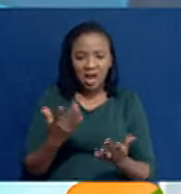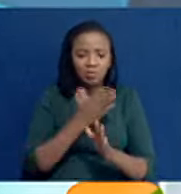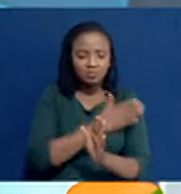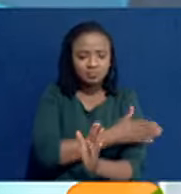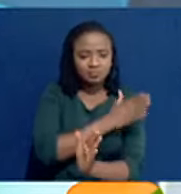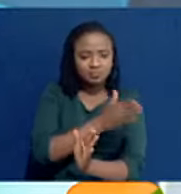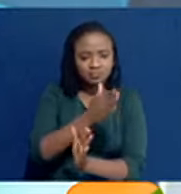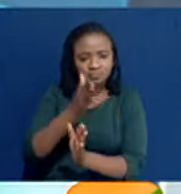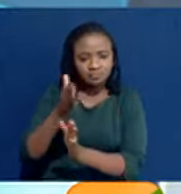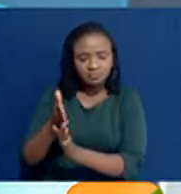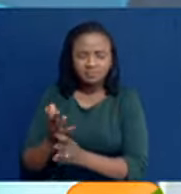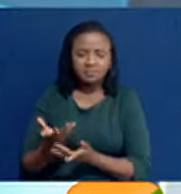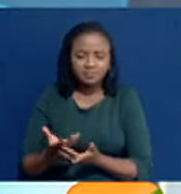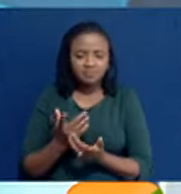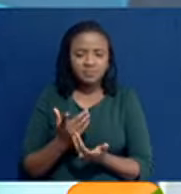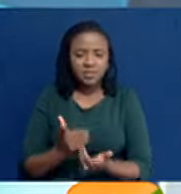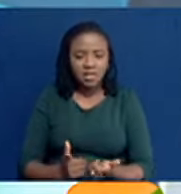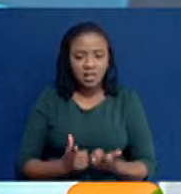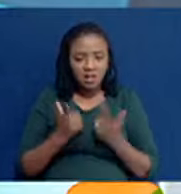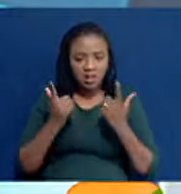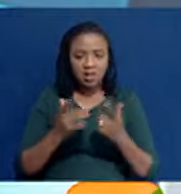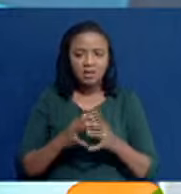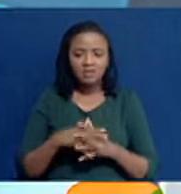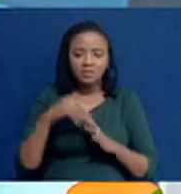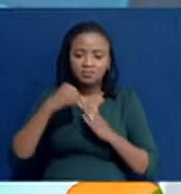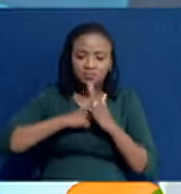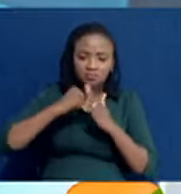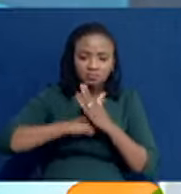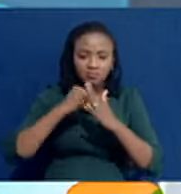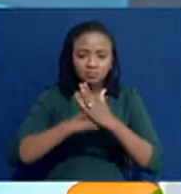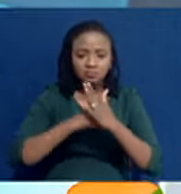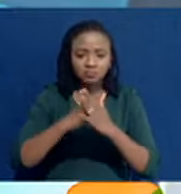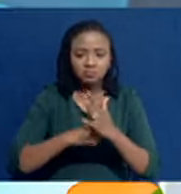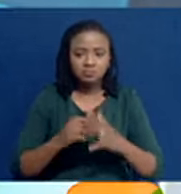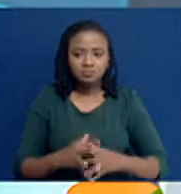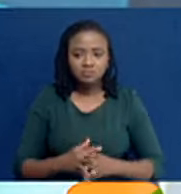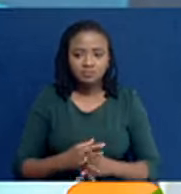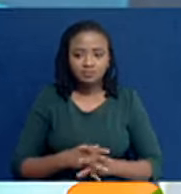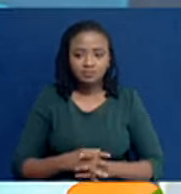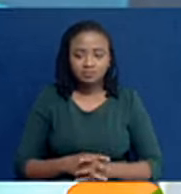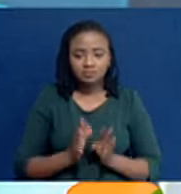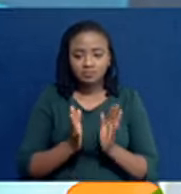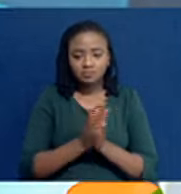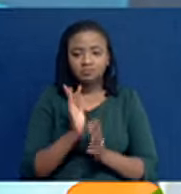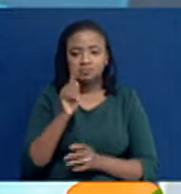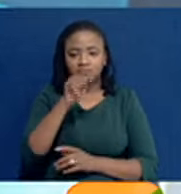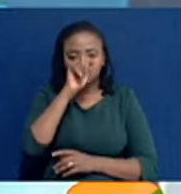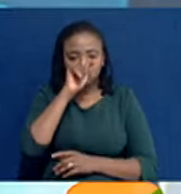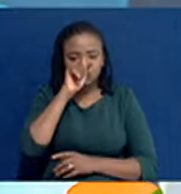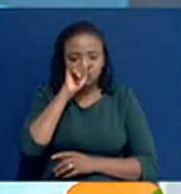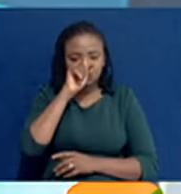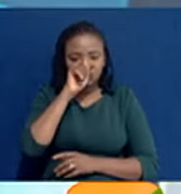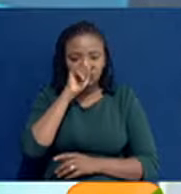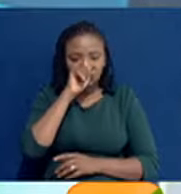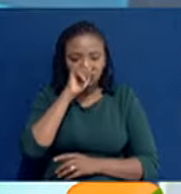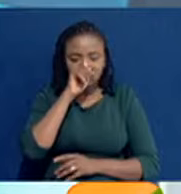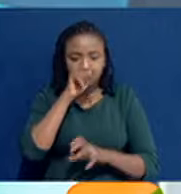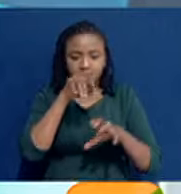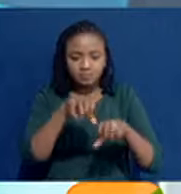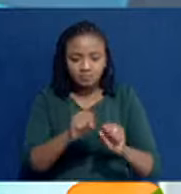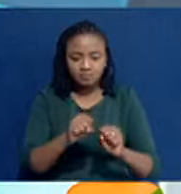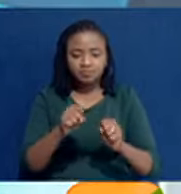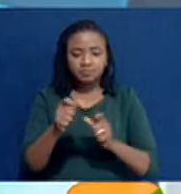up overseas, just fighting with the colonialists to get Kenya